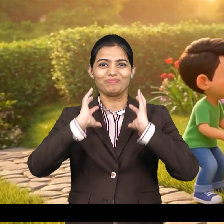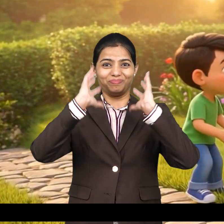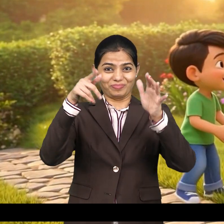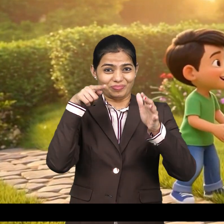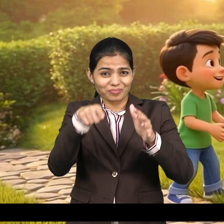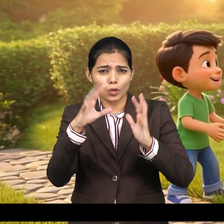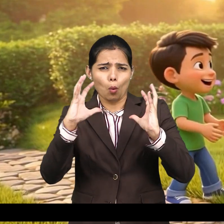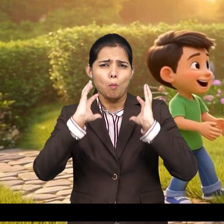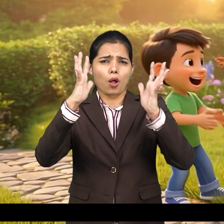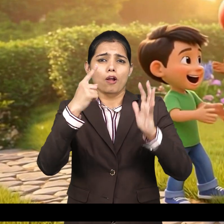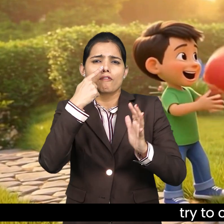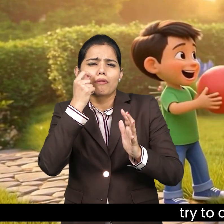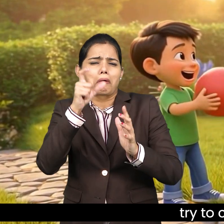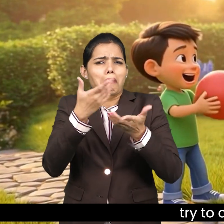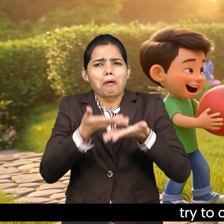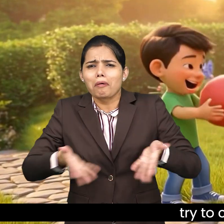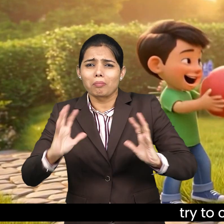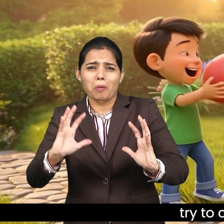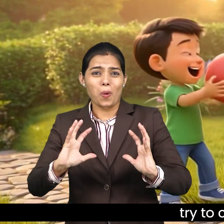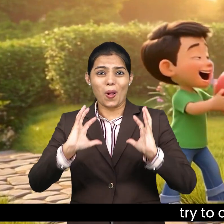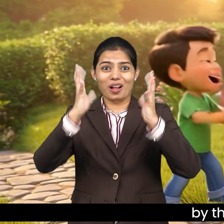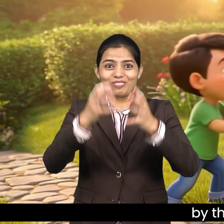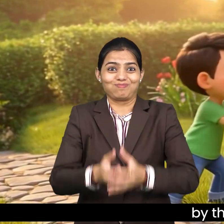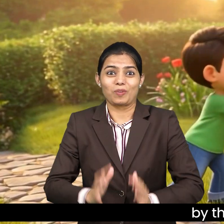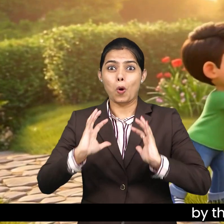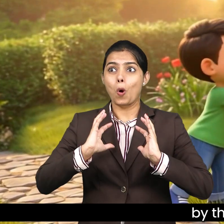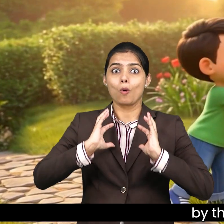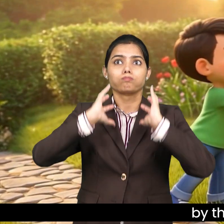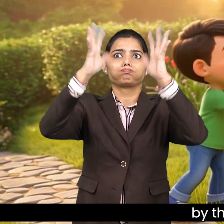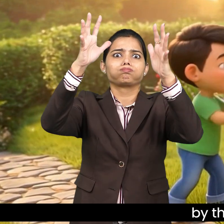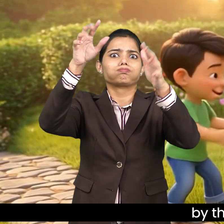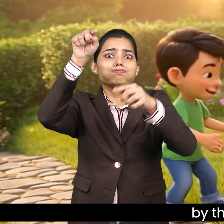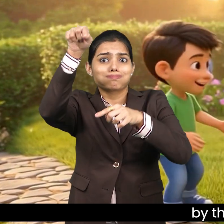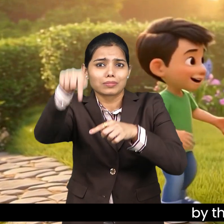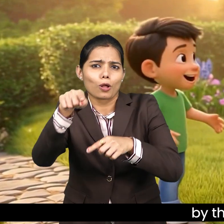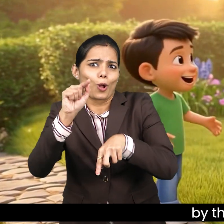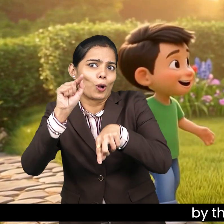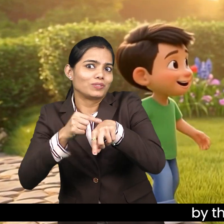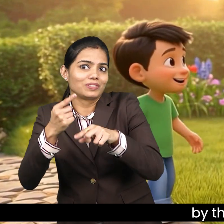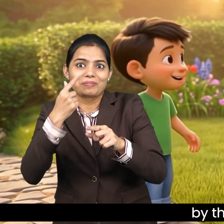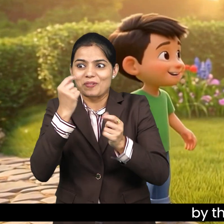Ball game. One person tries to catch the ball thrown by the opposite person.